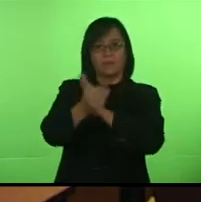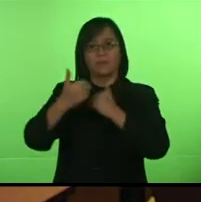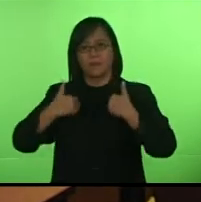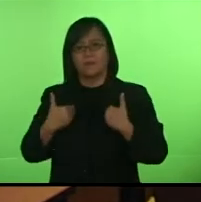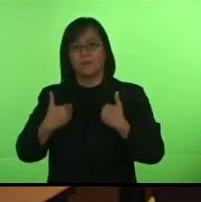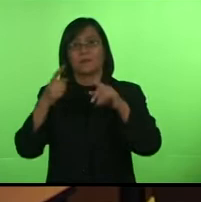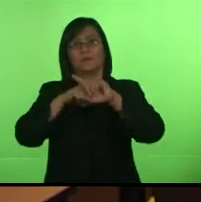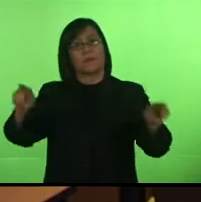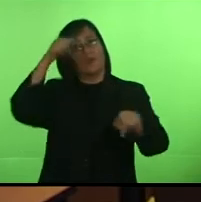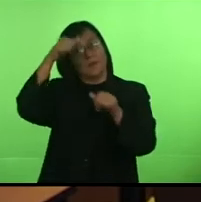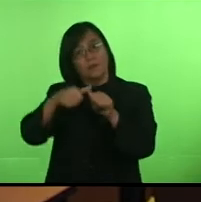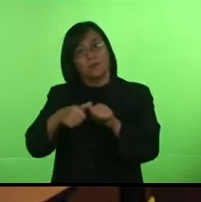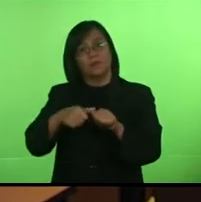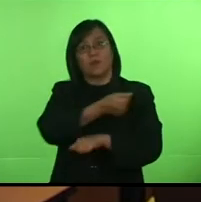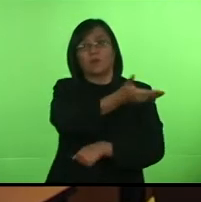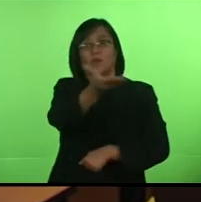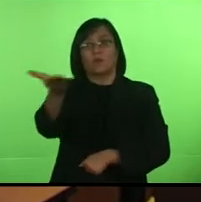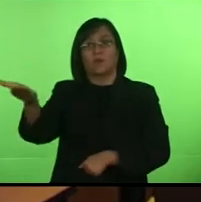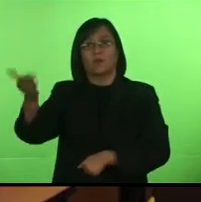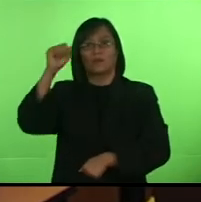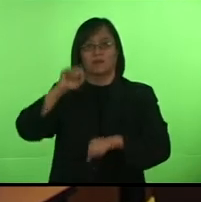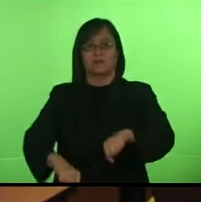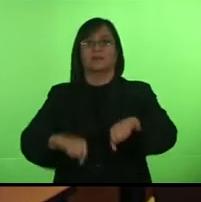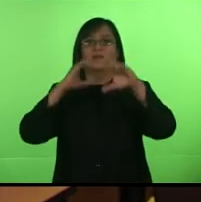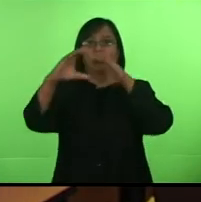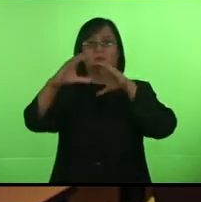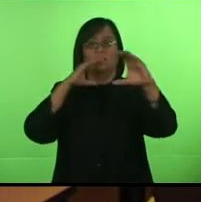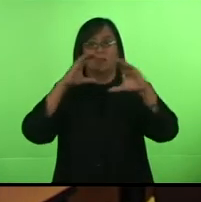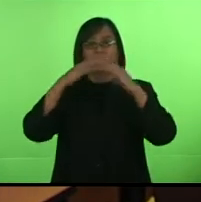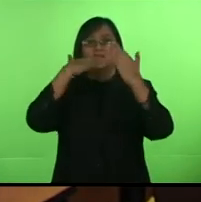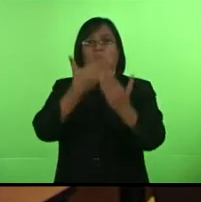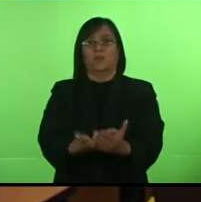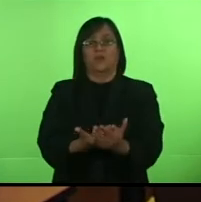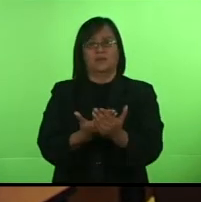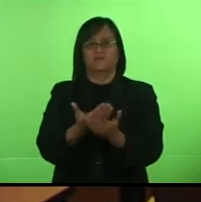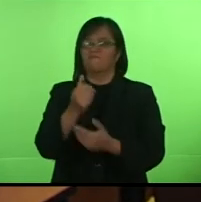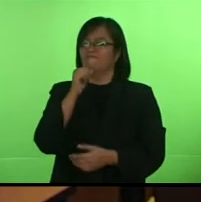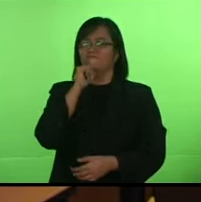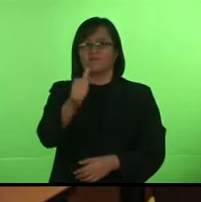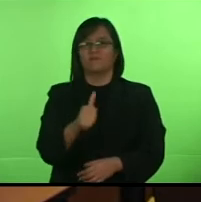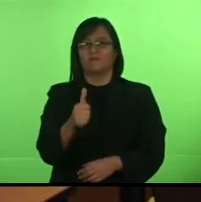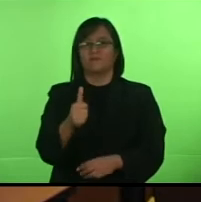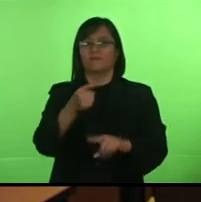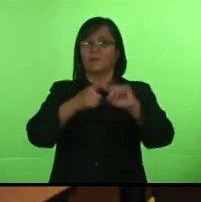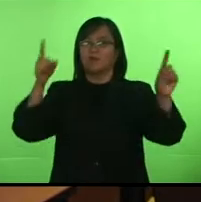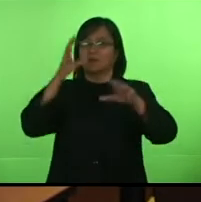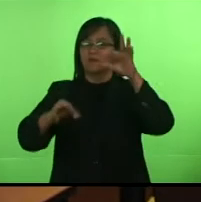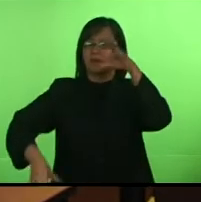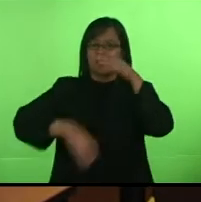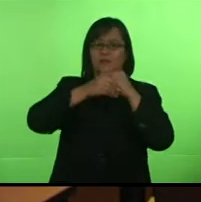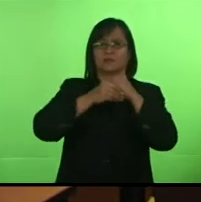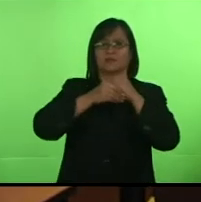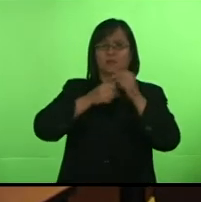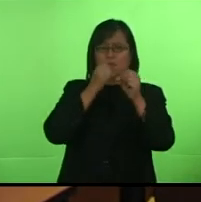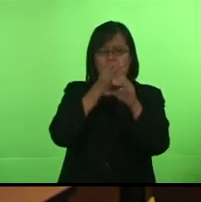But remember, students, not every one of us can communicate well unless we make